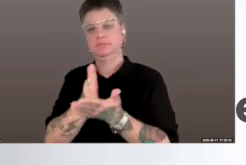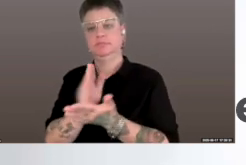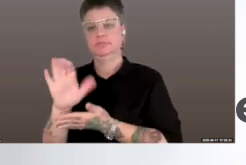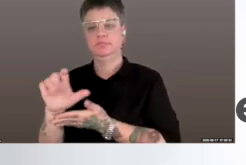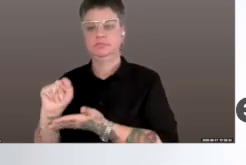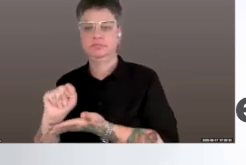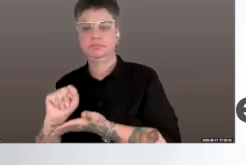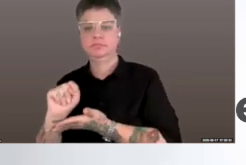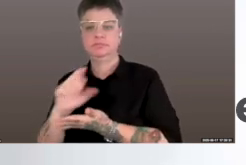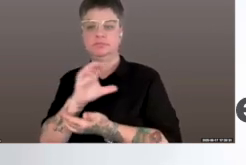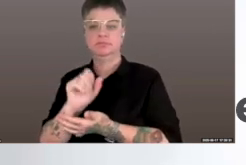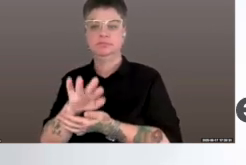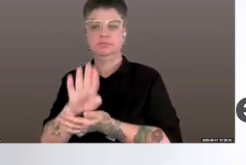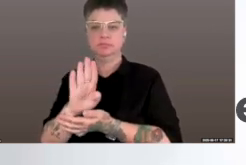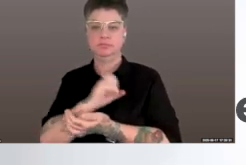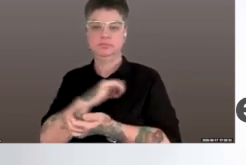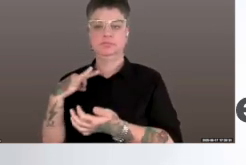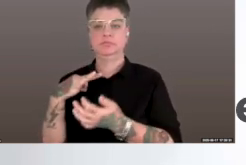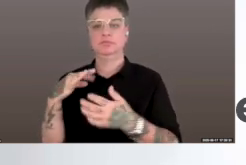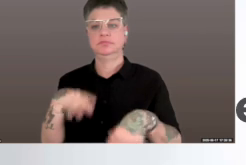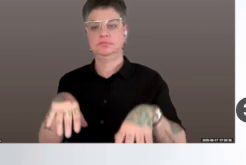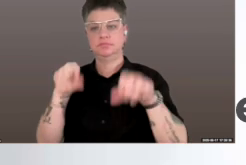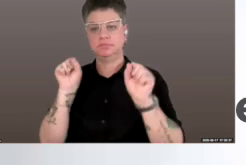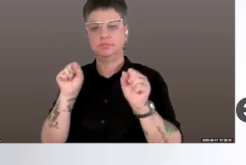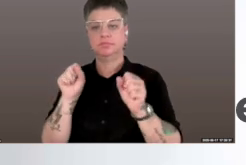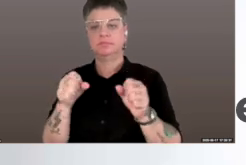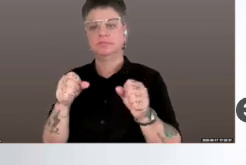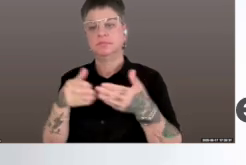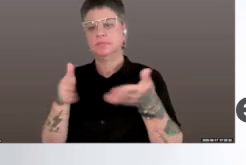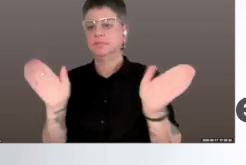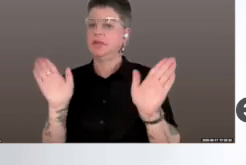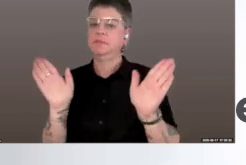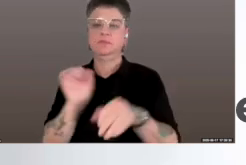2 regional electric vehicle or EV pilots.